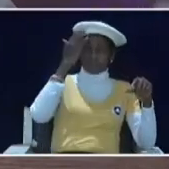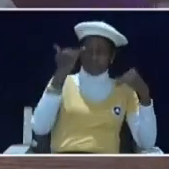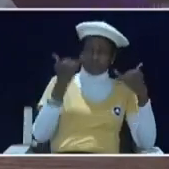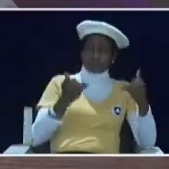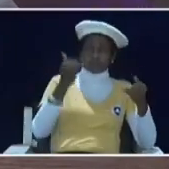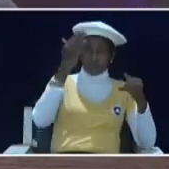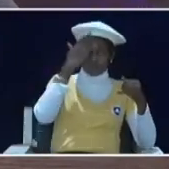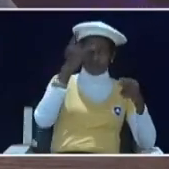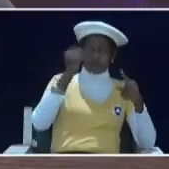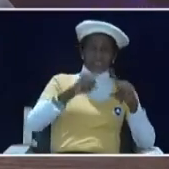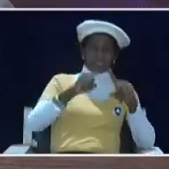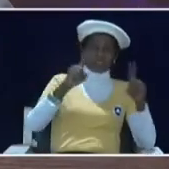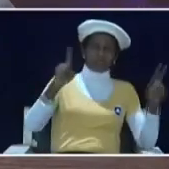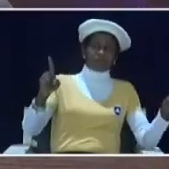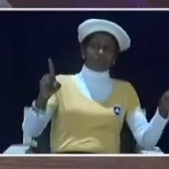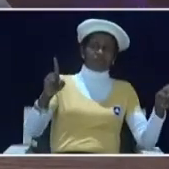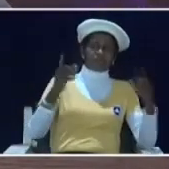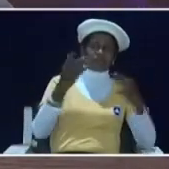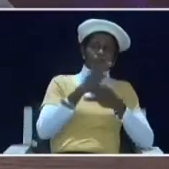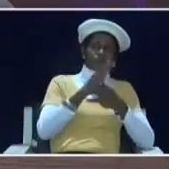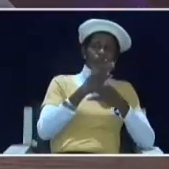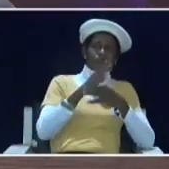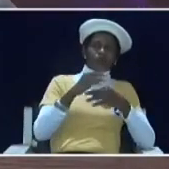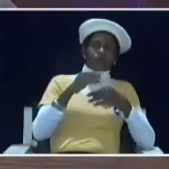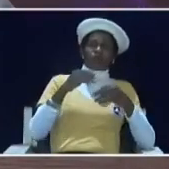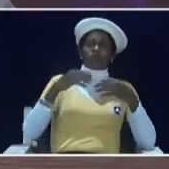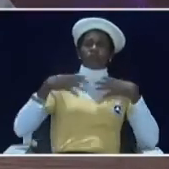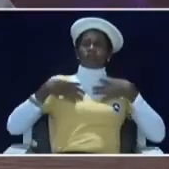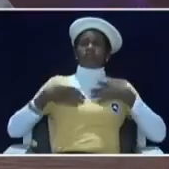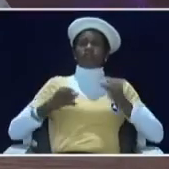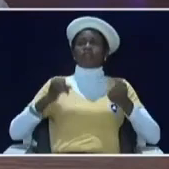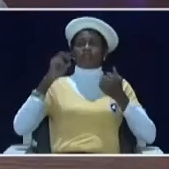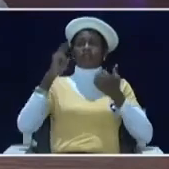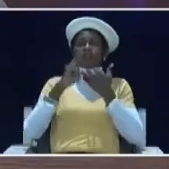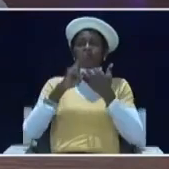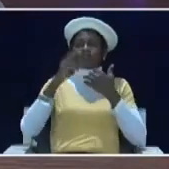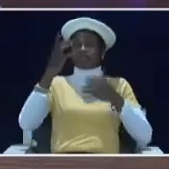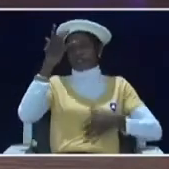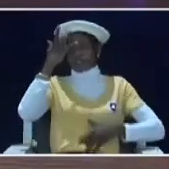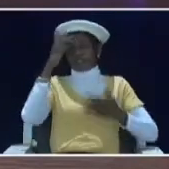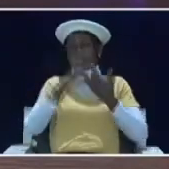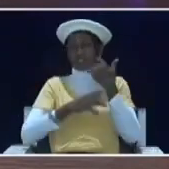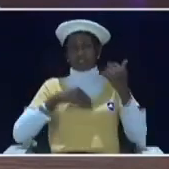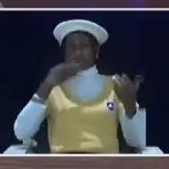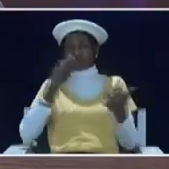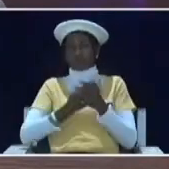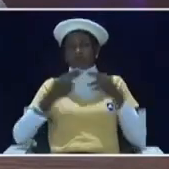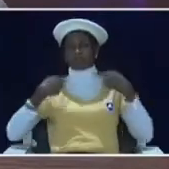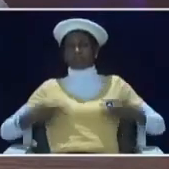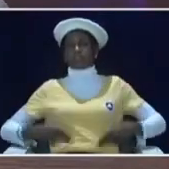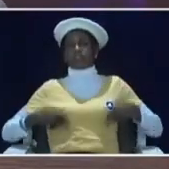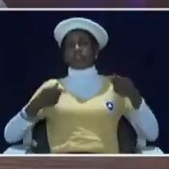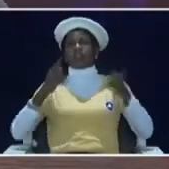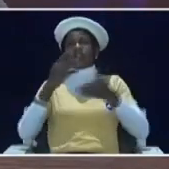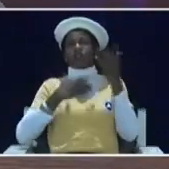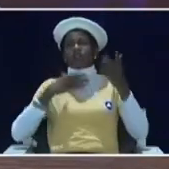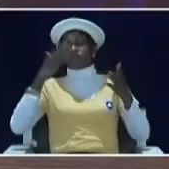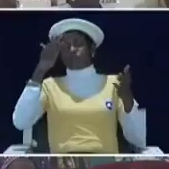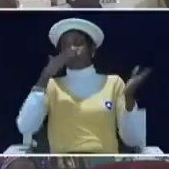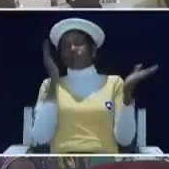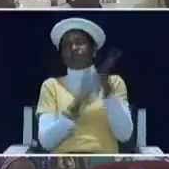I now know the difference between illness and good health. Let somebody praise the